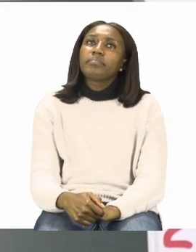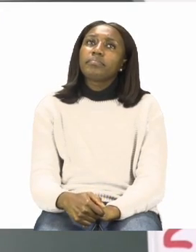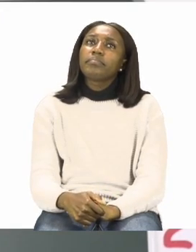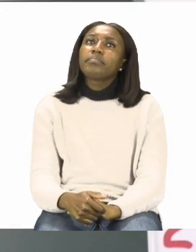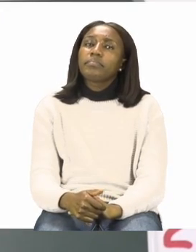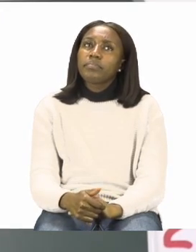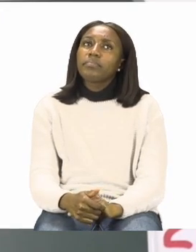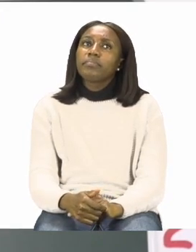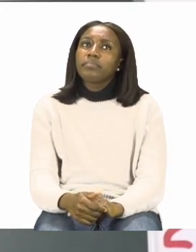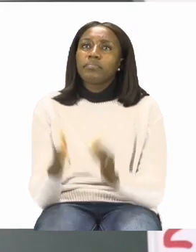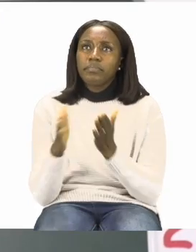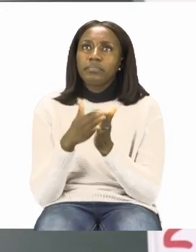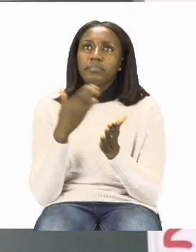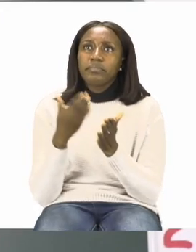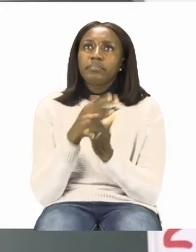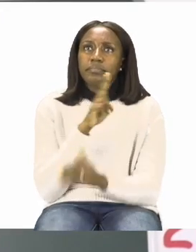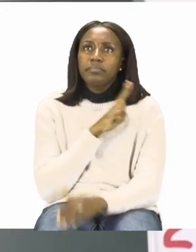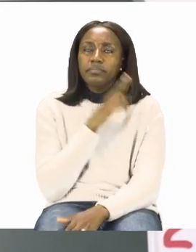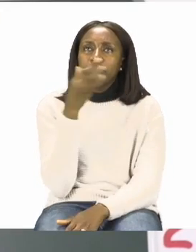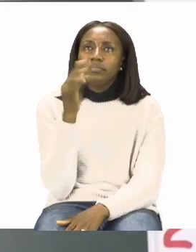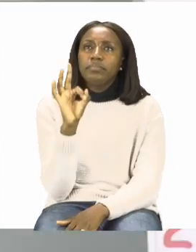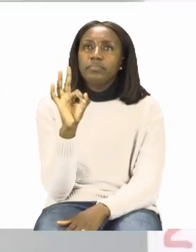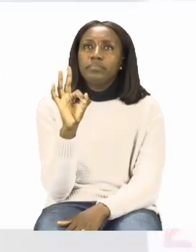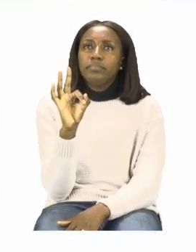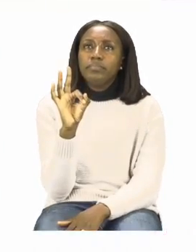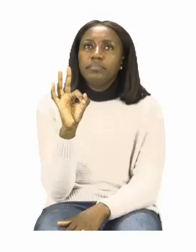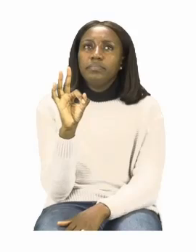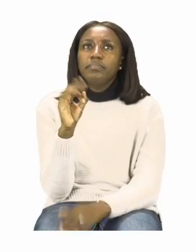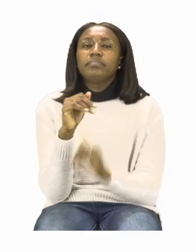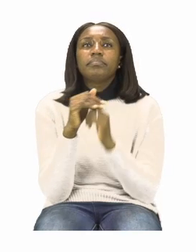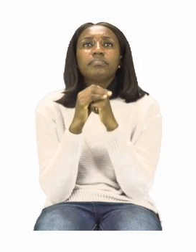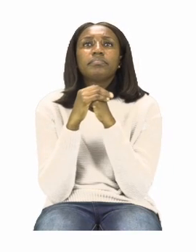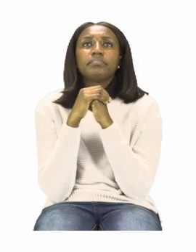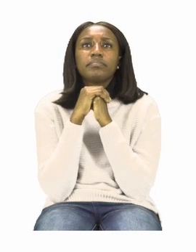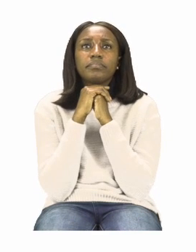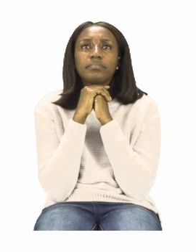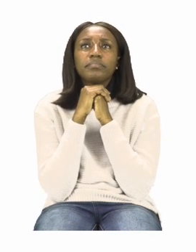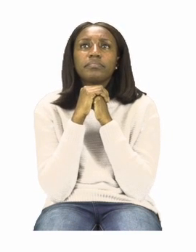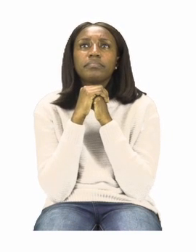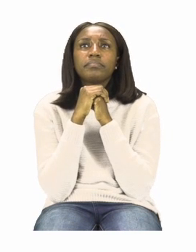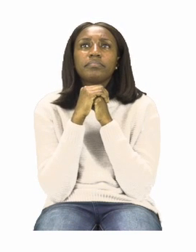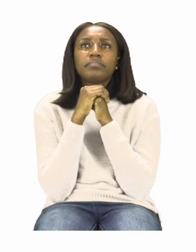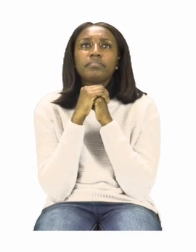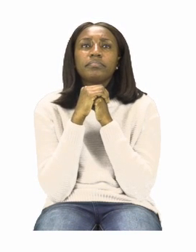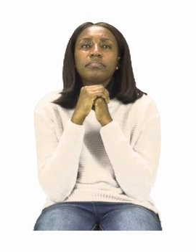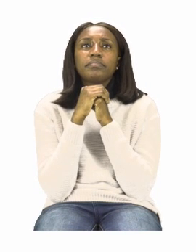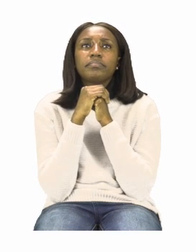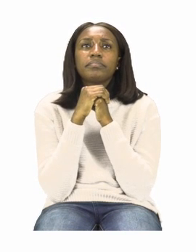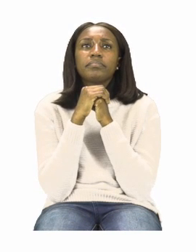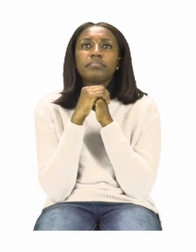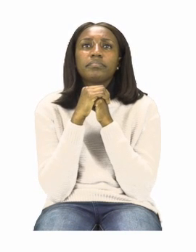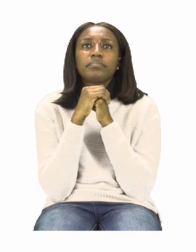quickly go back to page 29 and have a look at our pictures again.